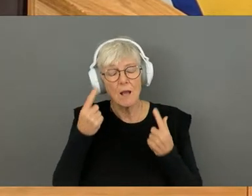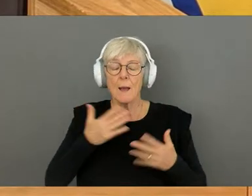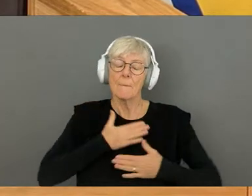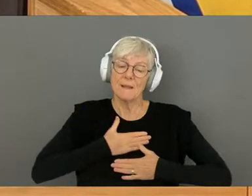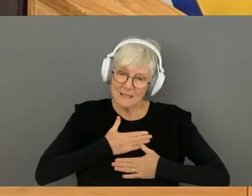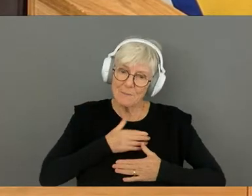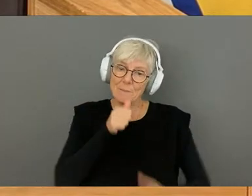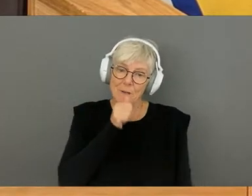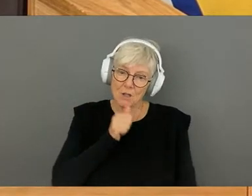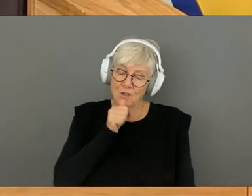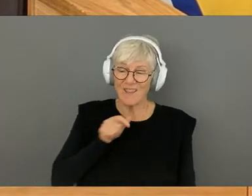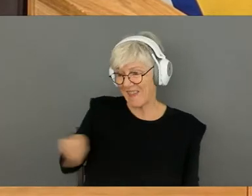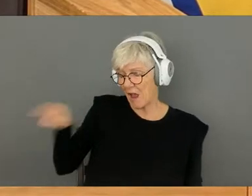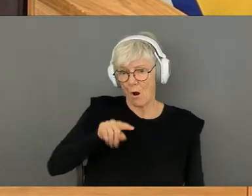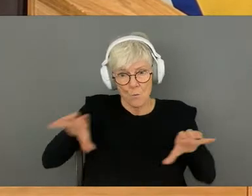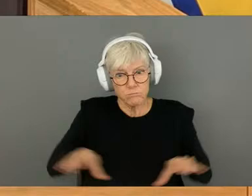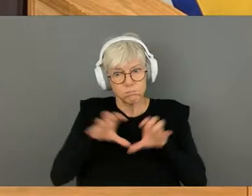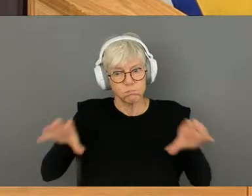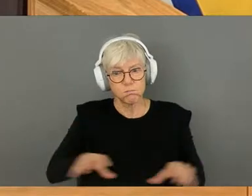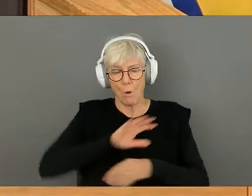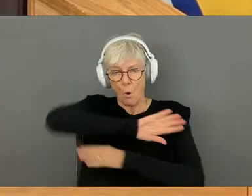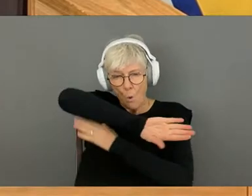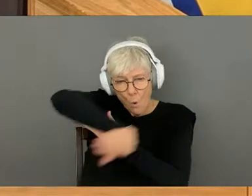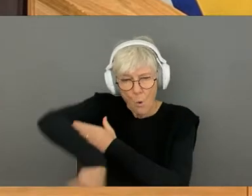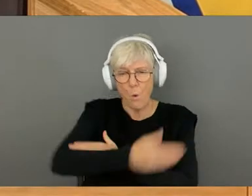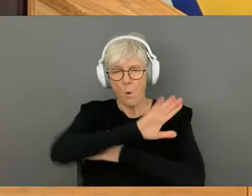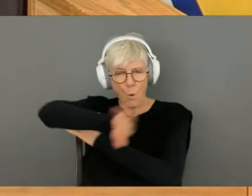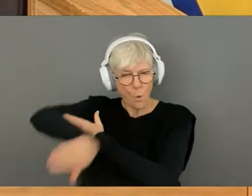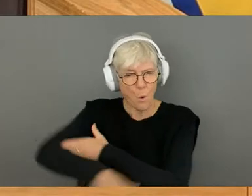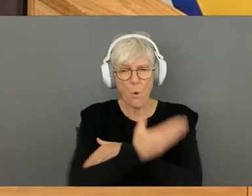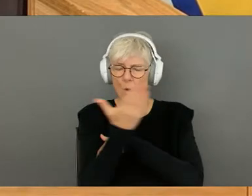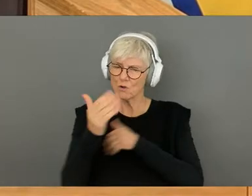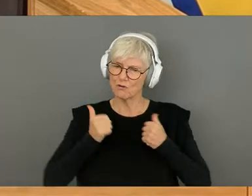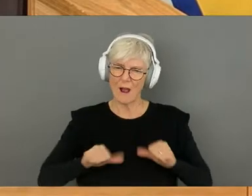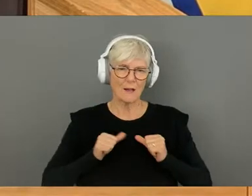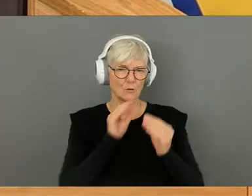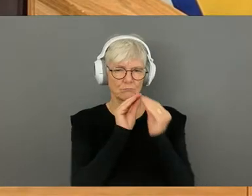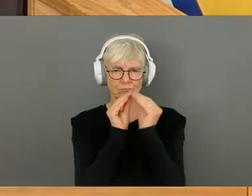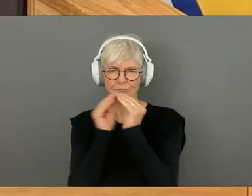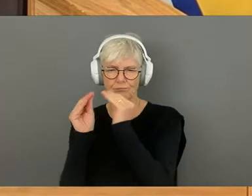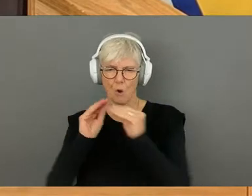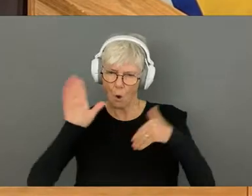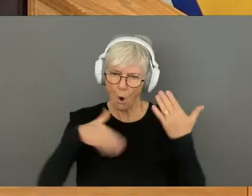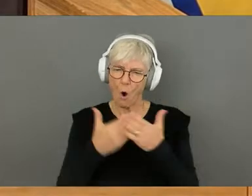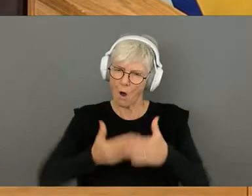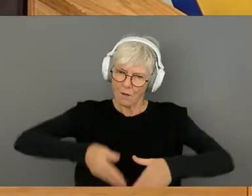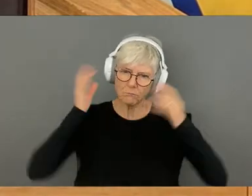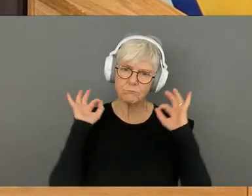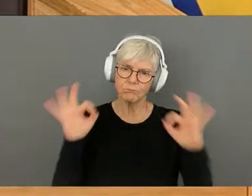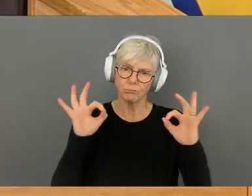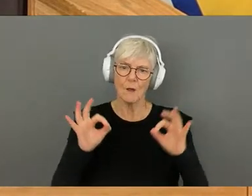clock to ensure everyone is restored for Christmas, so we are hopeful. But again, please be patient with them. One more thing I do want to